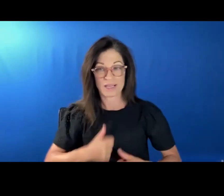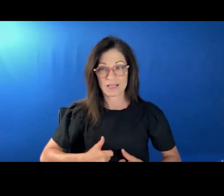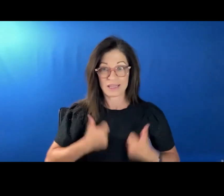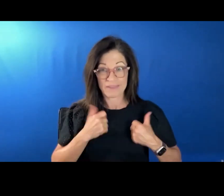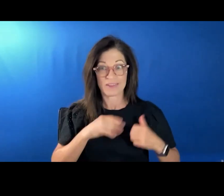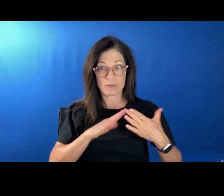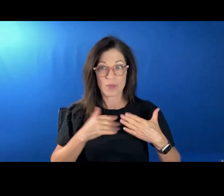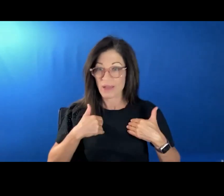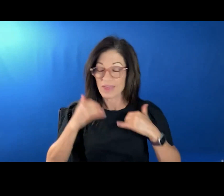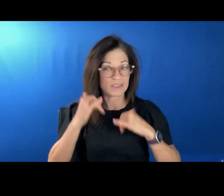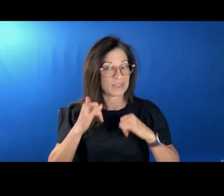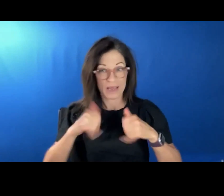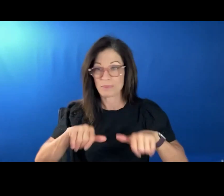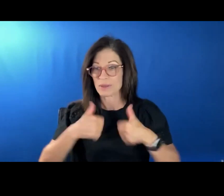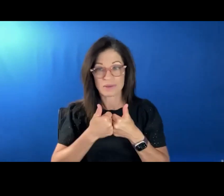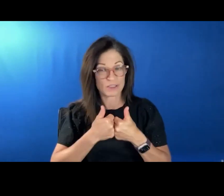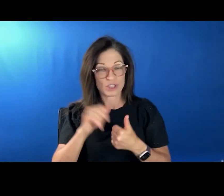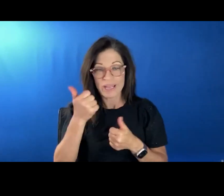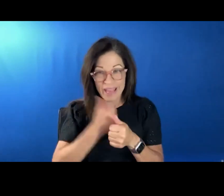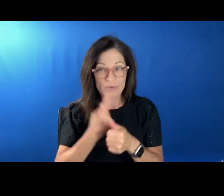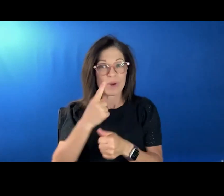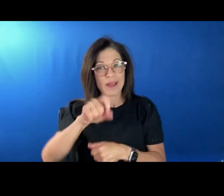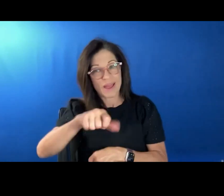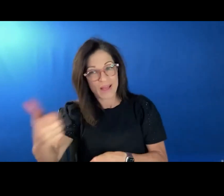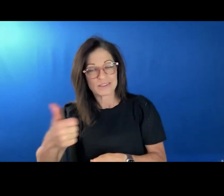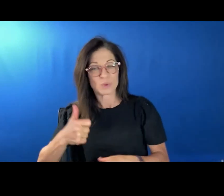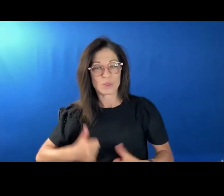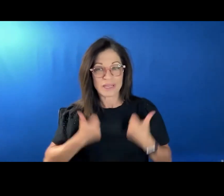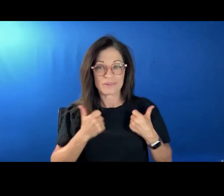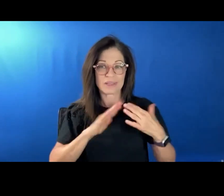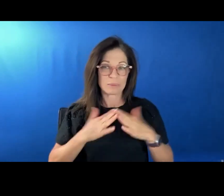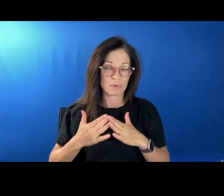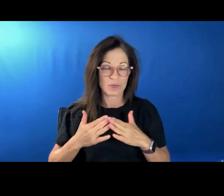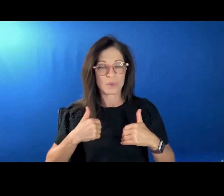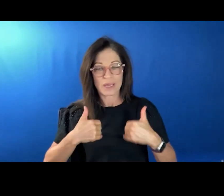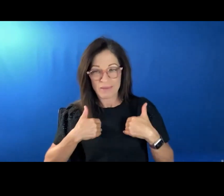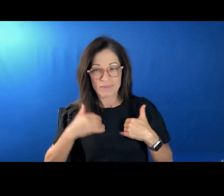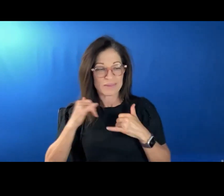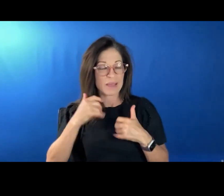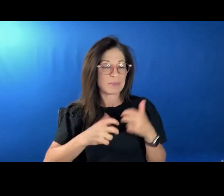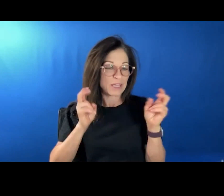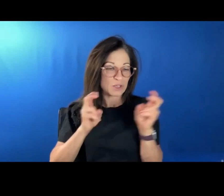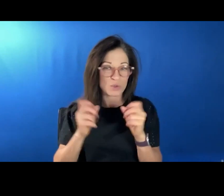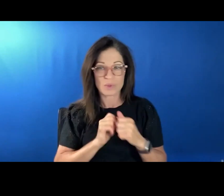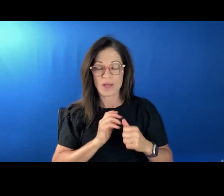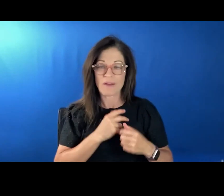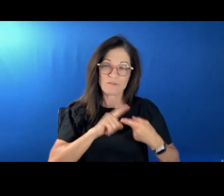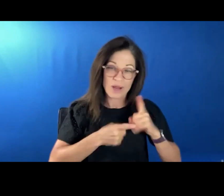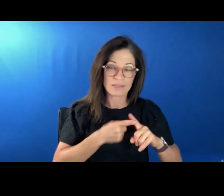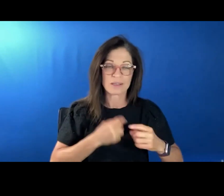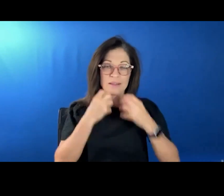same challenges as every other community member with our friends and loved ones. And as we help, we take care of our own mental